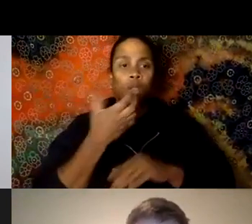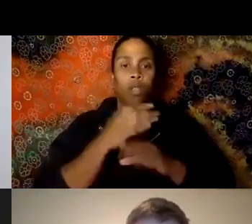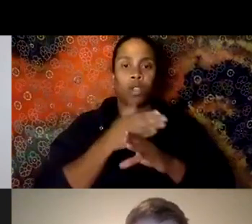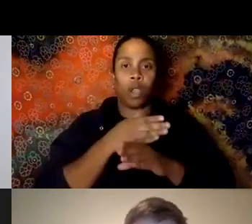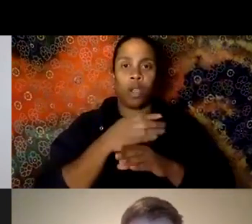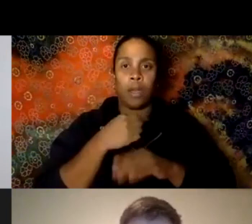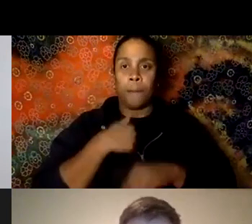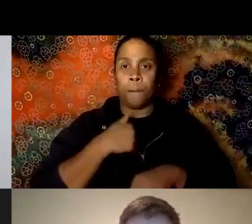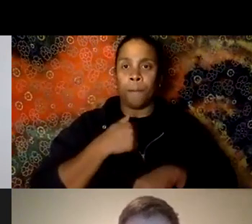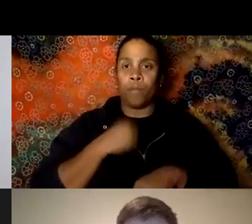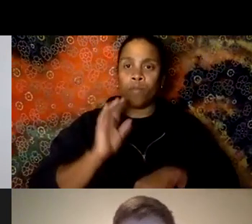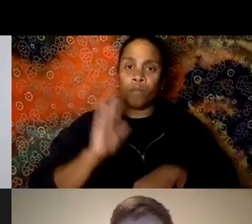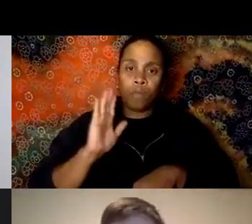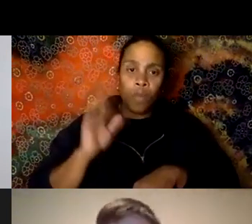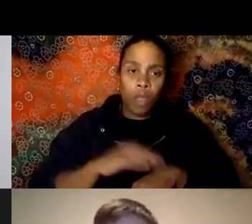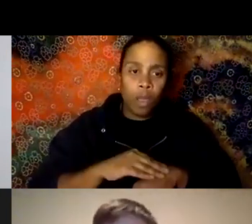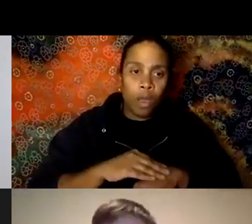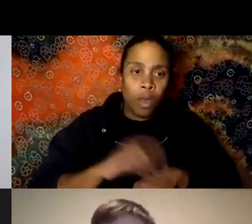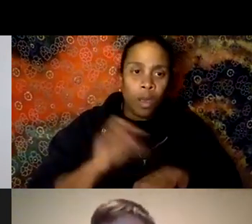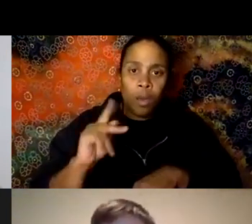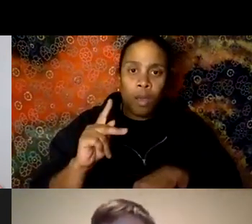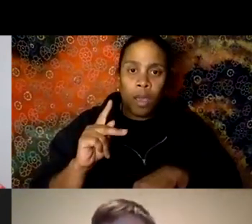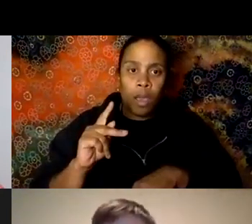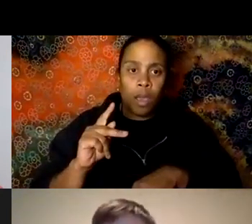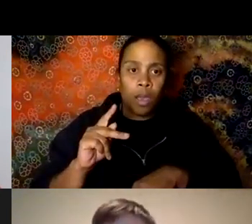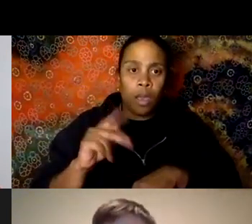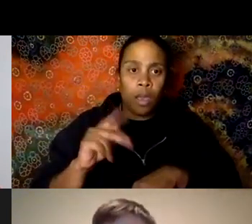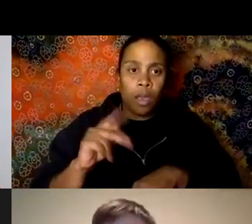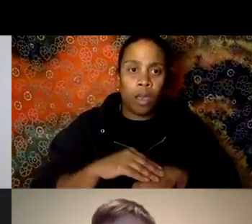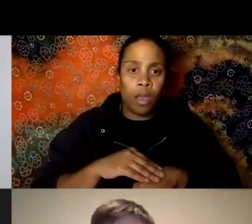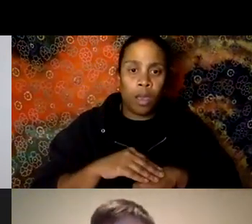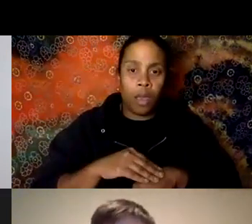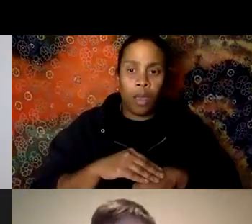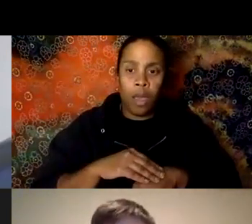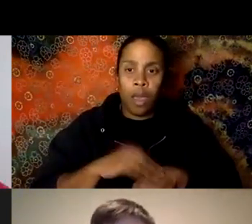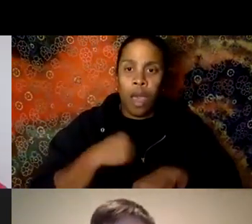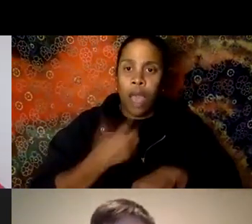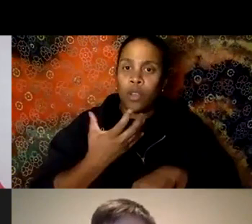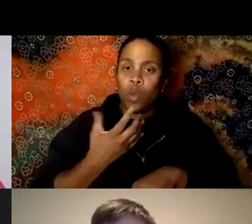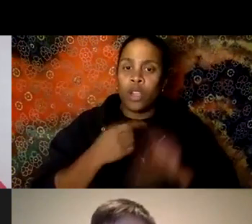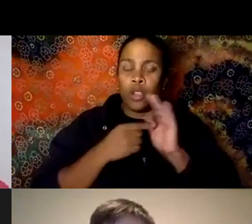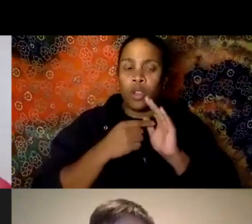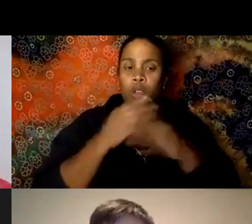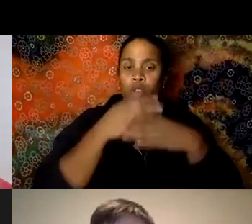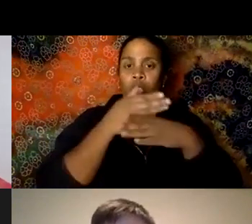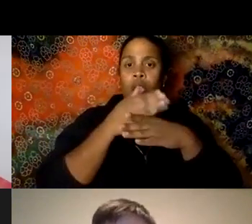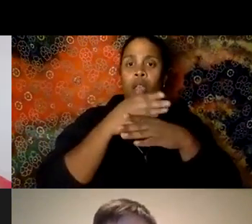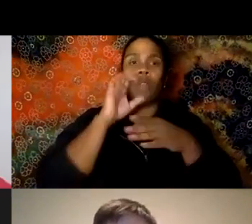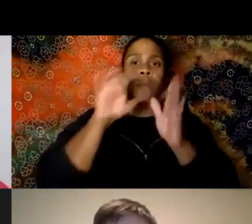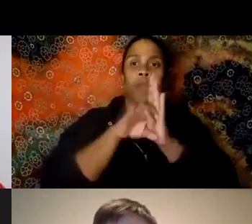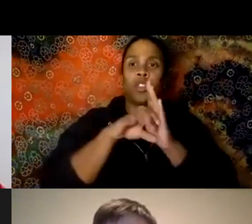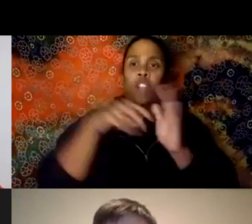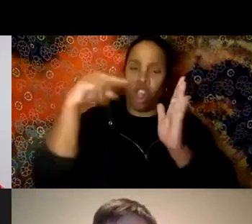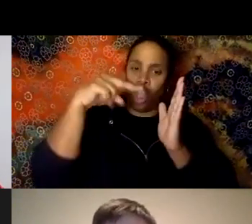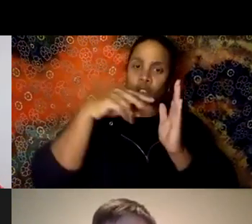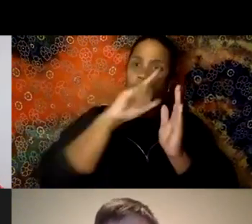go. Okay, so I wasn't going to say anything. I was just going to show the picture and say, look, it's 1,000 words. But